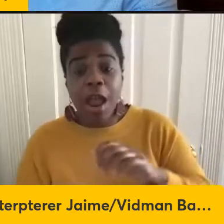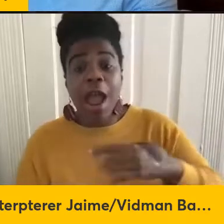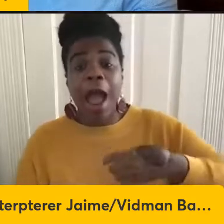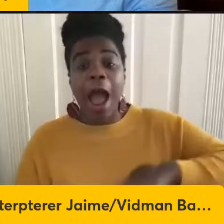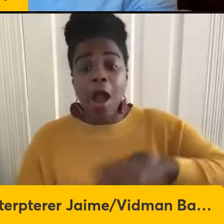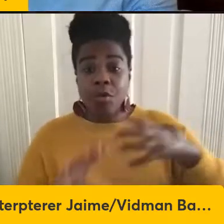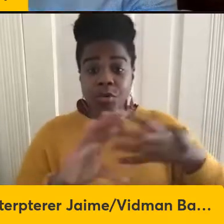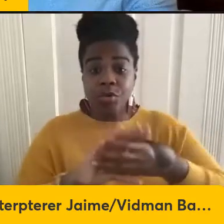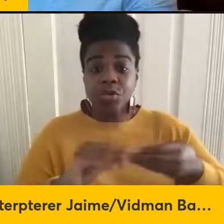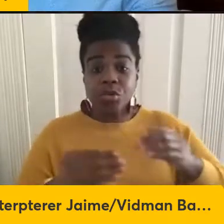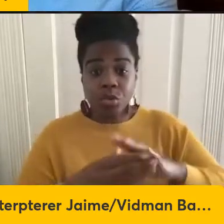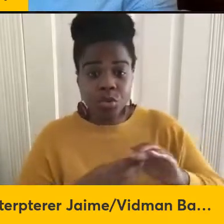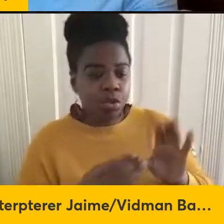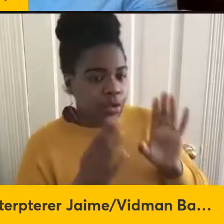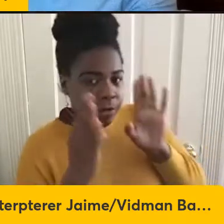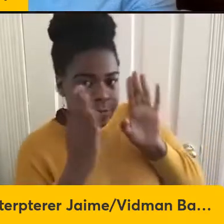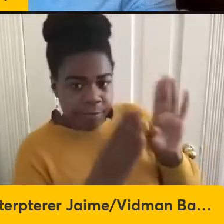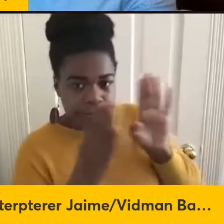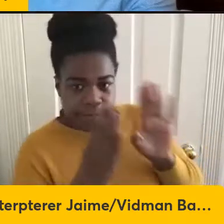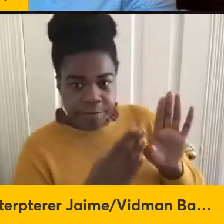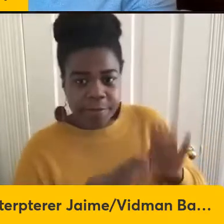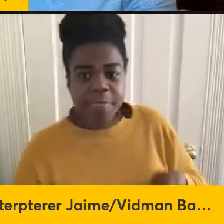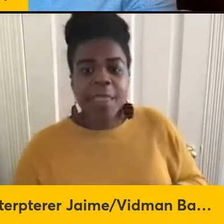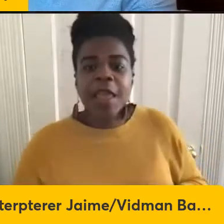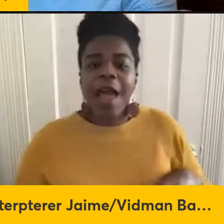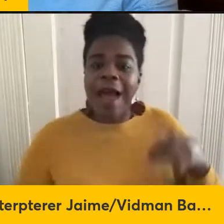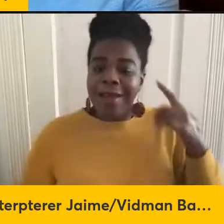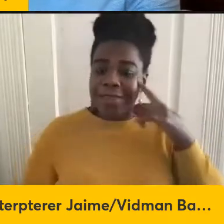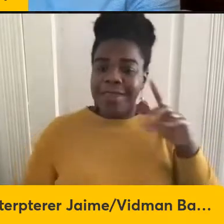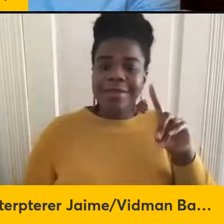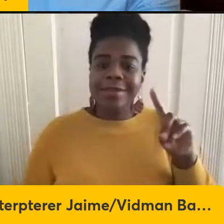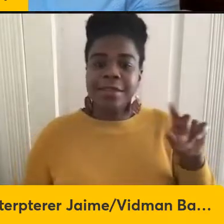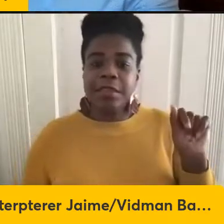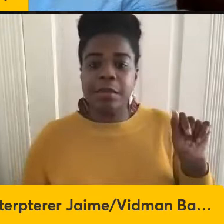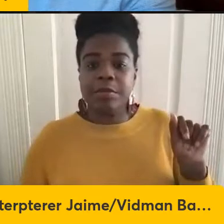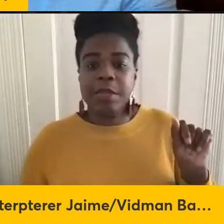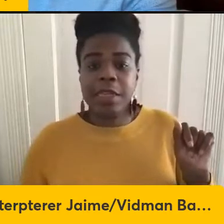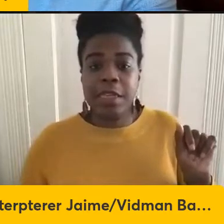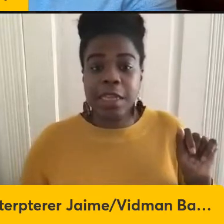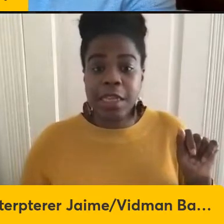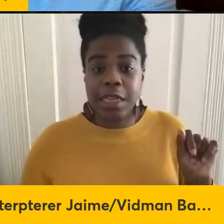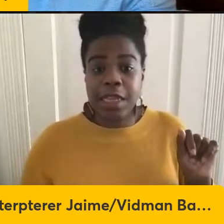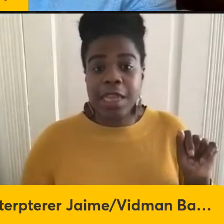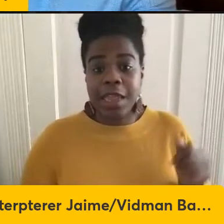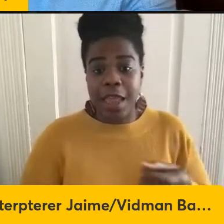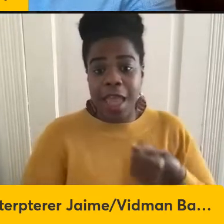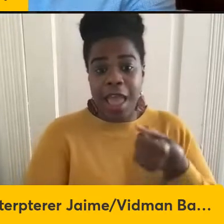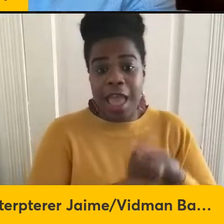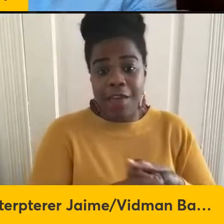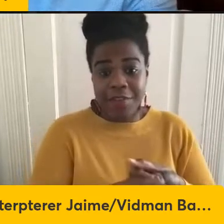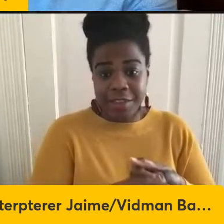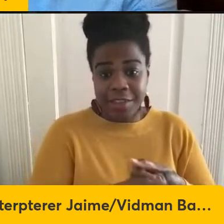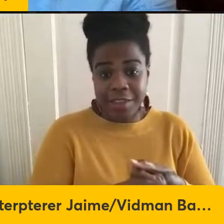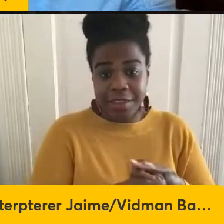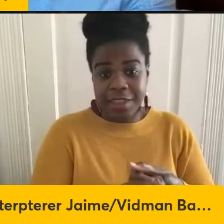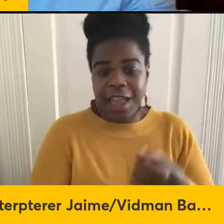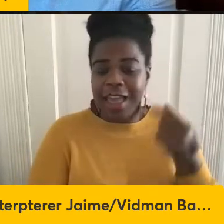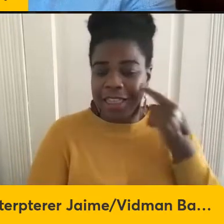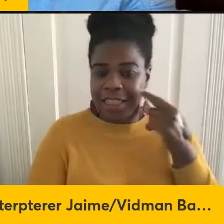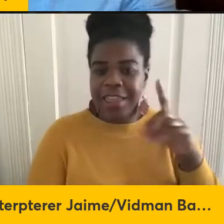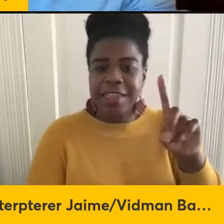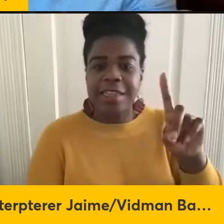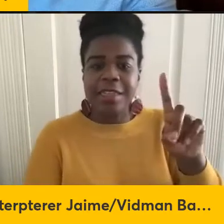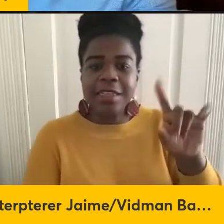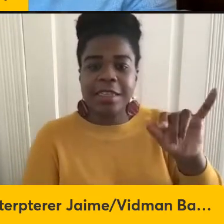heard. And I think another thing about disability advocacy is just the word disability. When we think of this